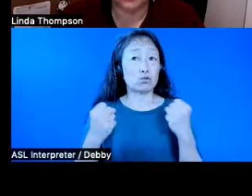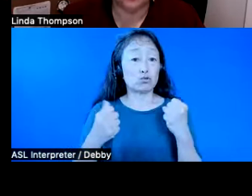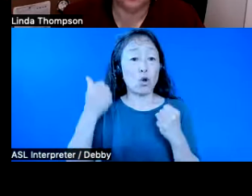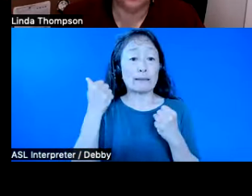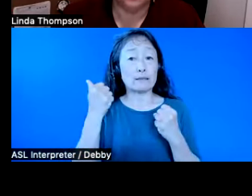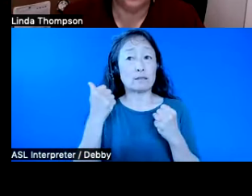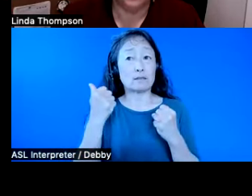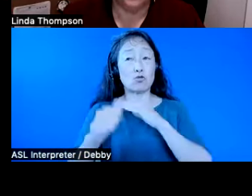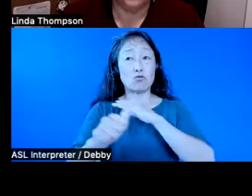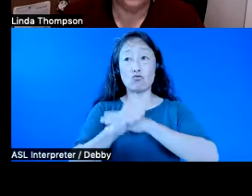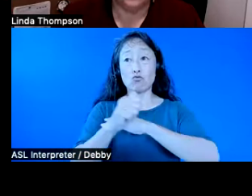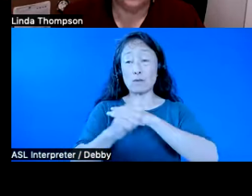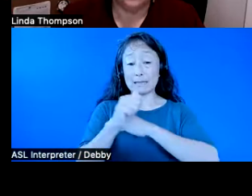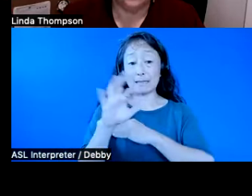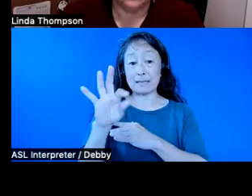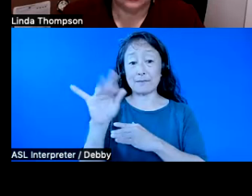treated.